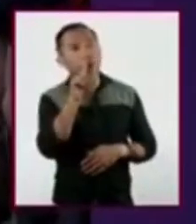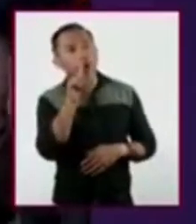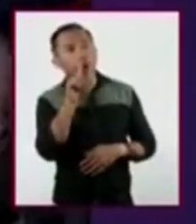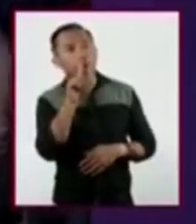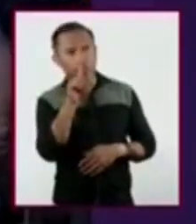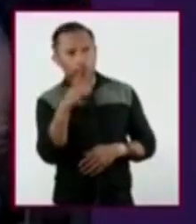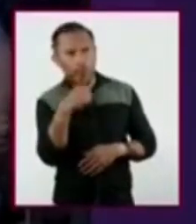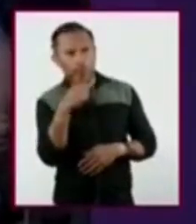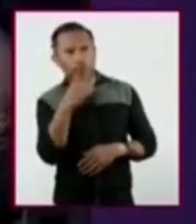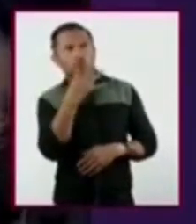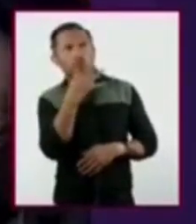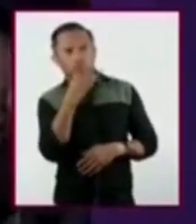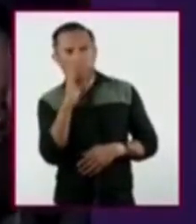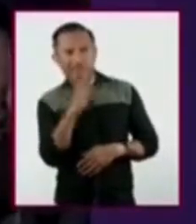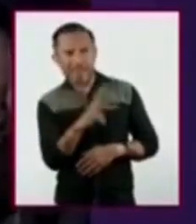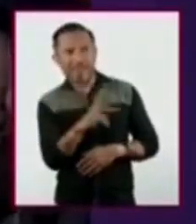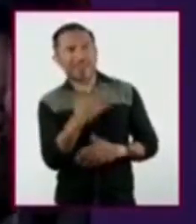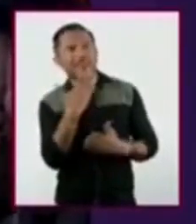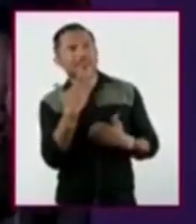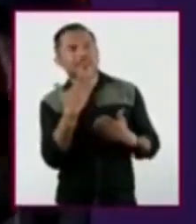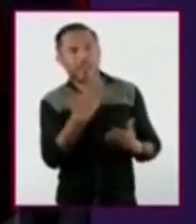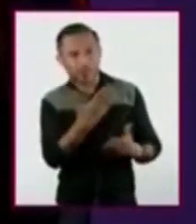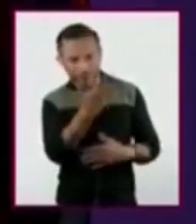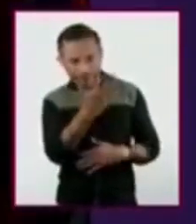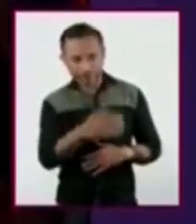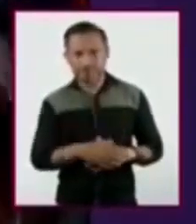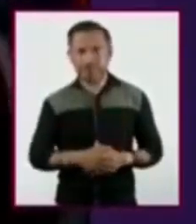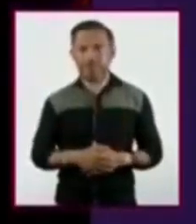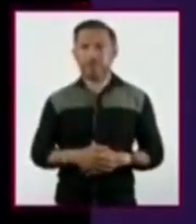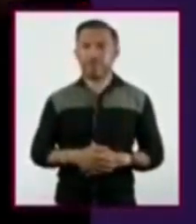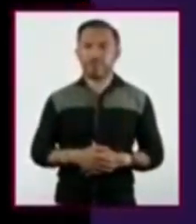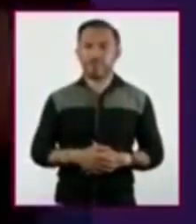We'll be back. Thank you, sir.